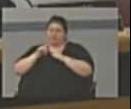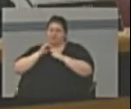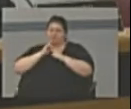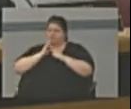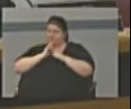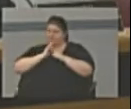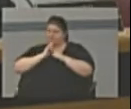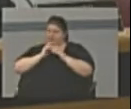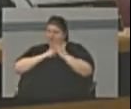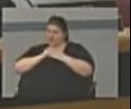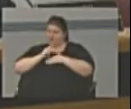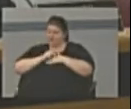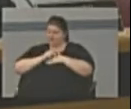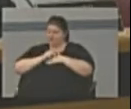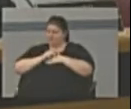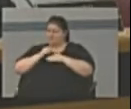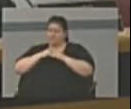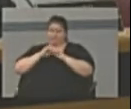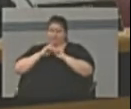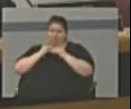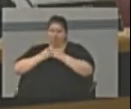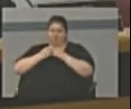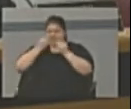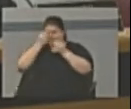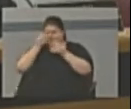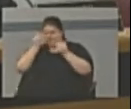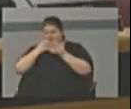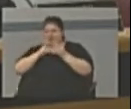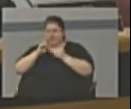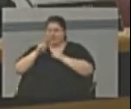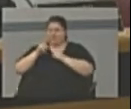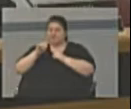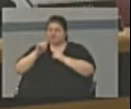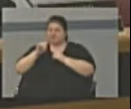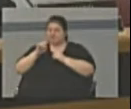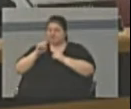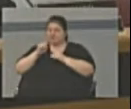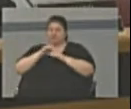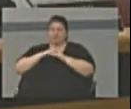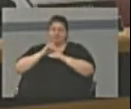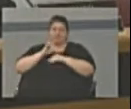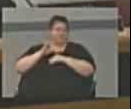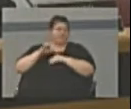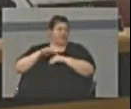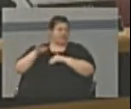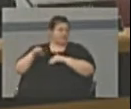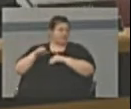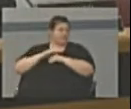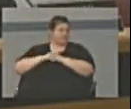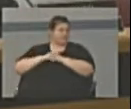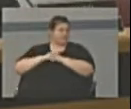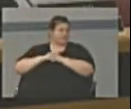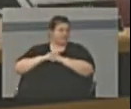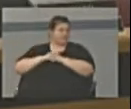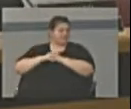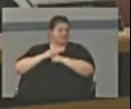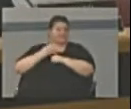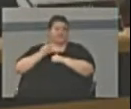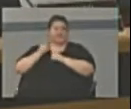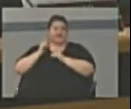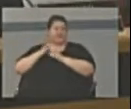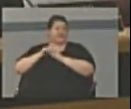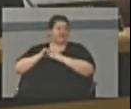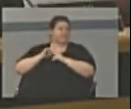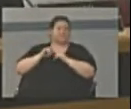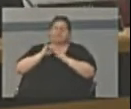we continue to have our departments give updates on cable. If you hear a sigh, that's usually them sighing over there. They hate that, I know that. But it's a